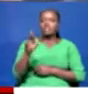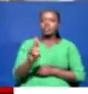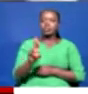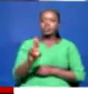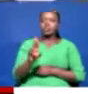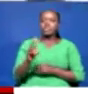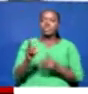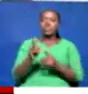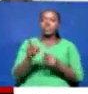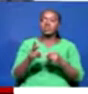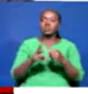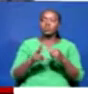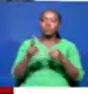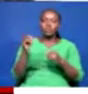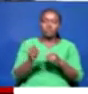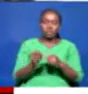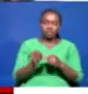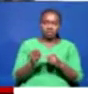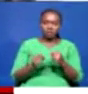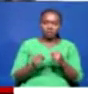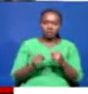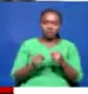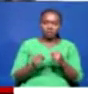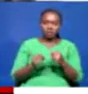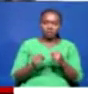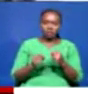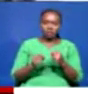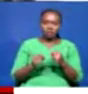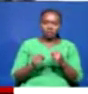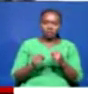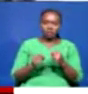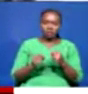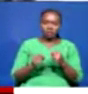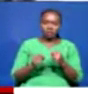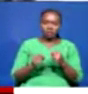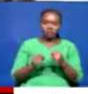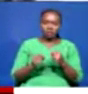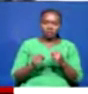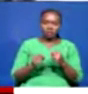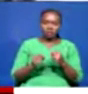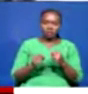appointed as the new commander of Kenya Army. Njiru